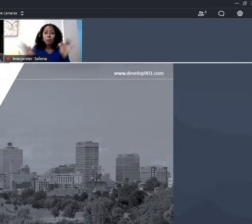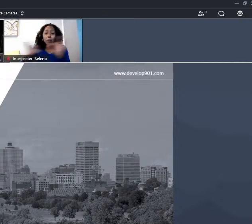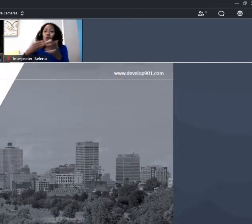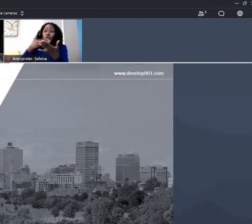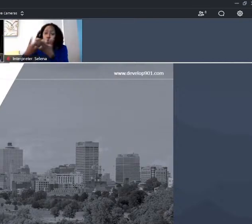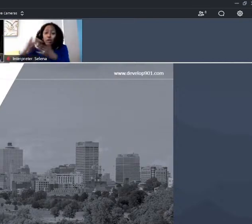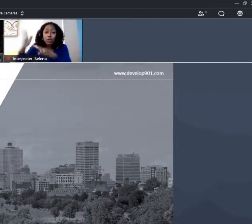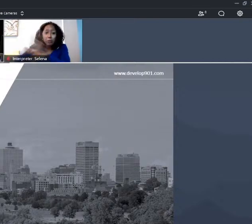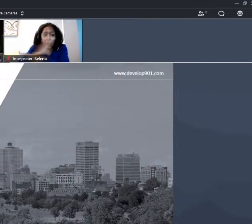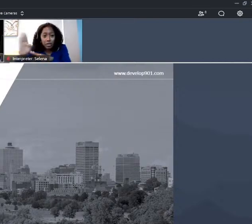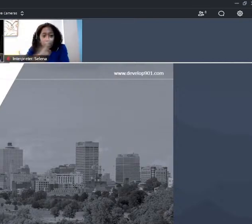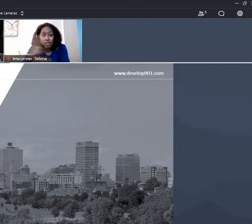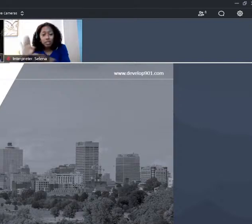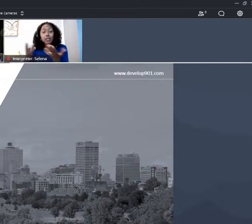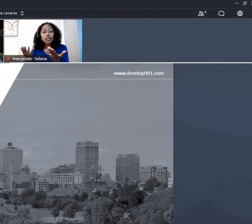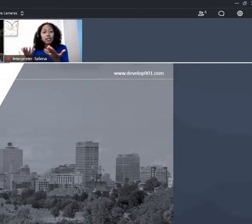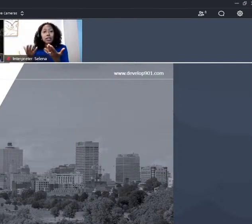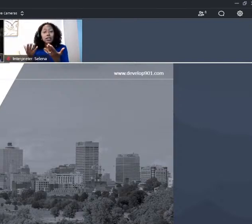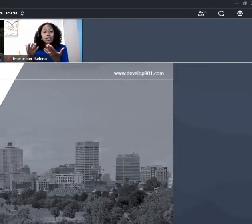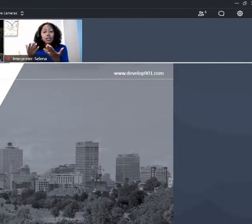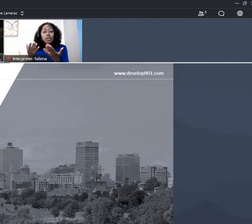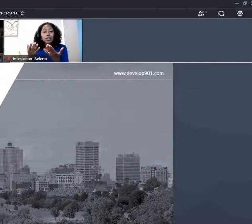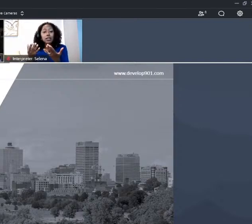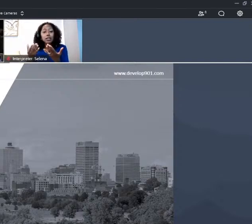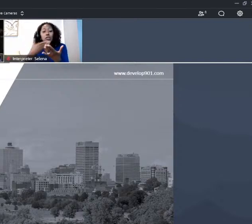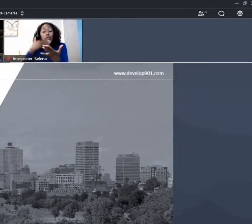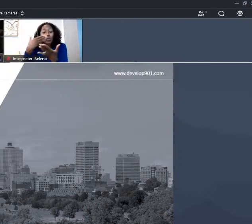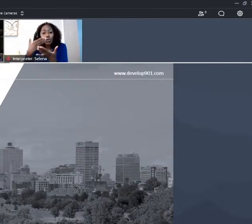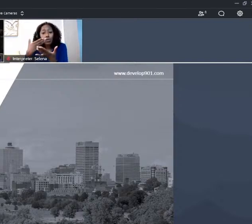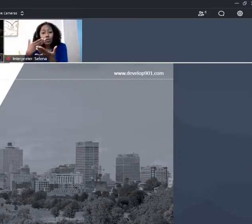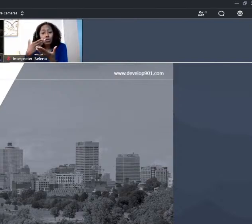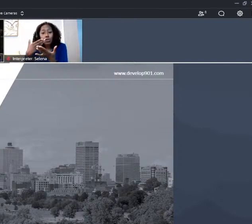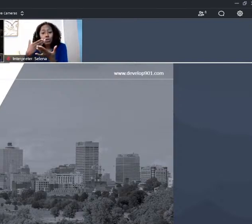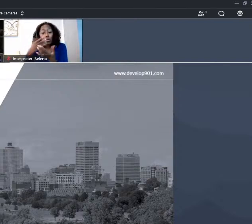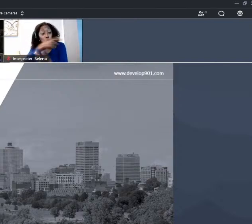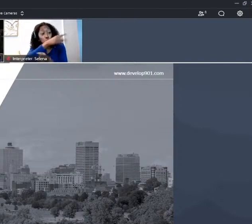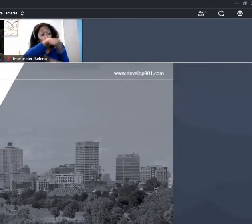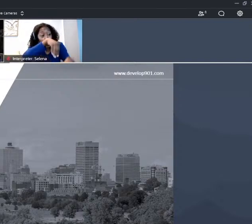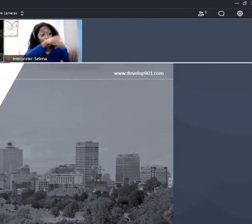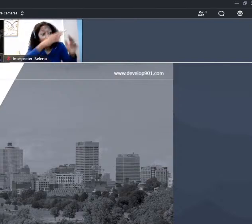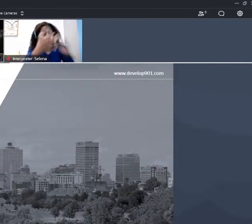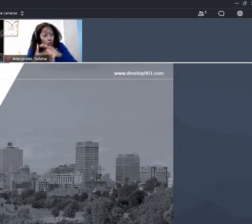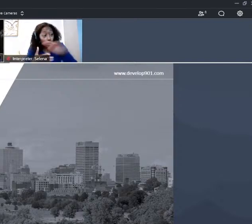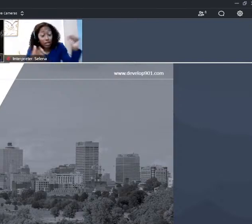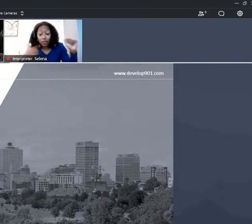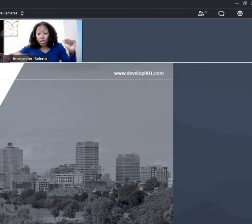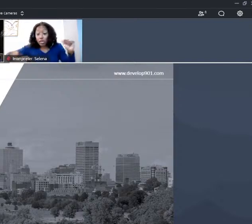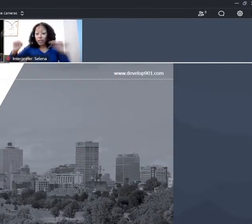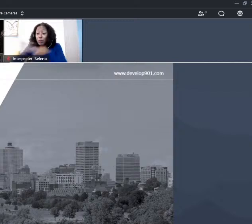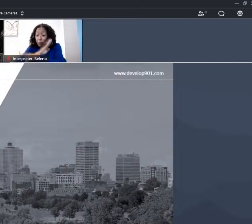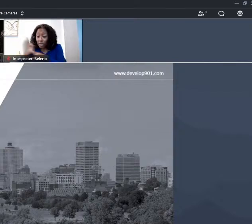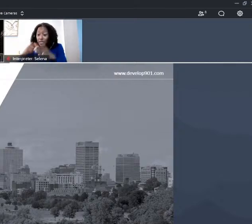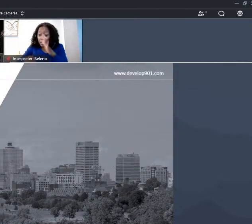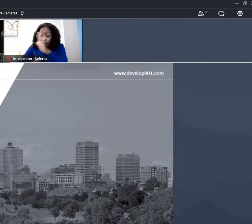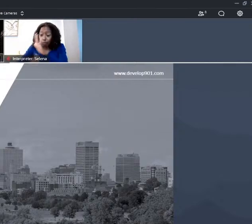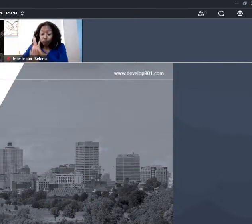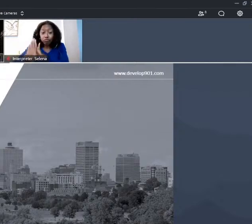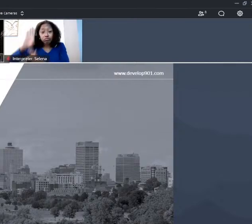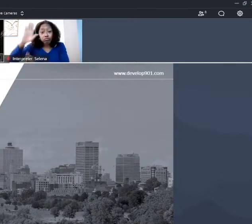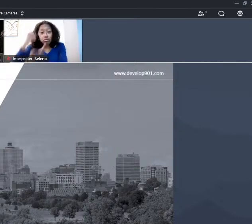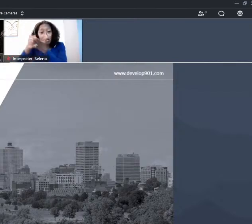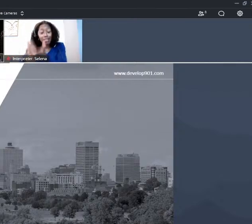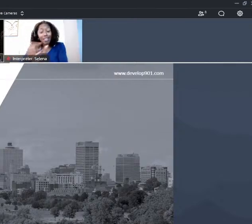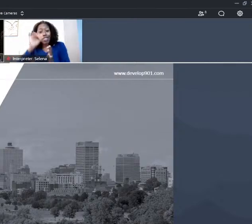about what business is going to be done after you leave, after we leave. And so that's the concern